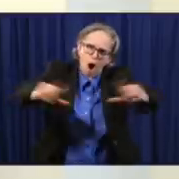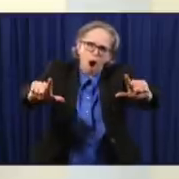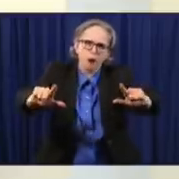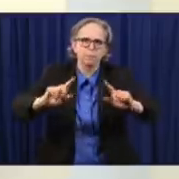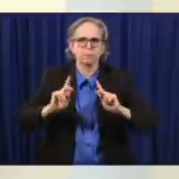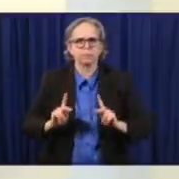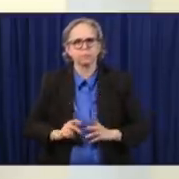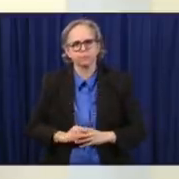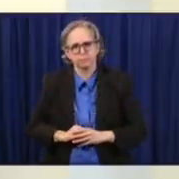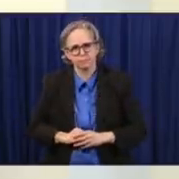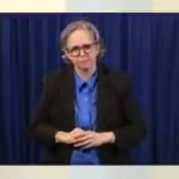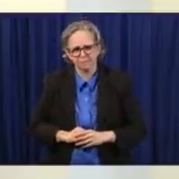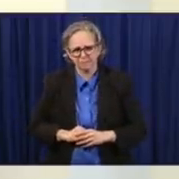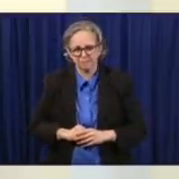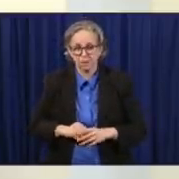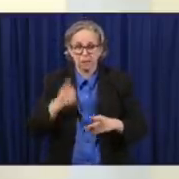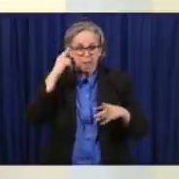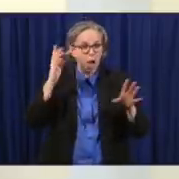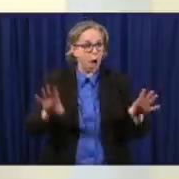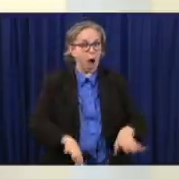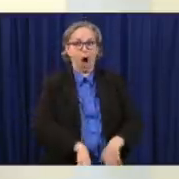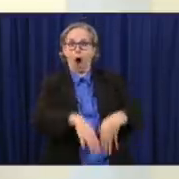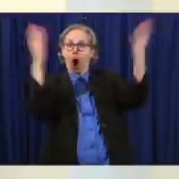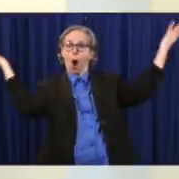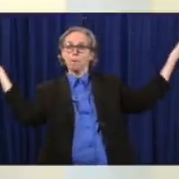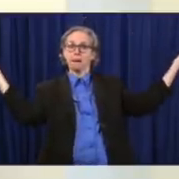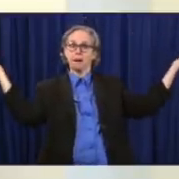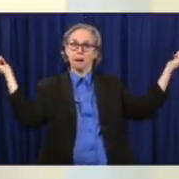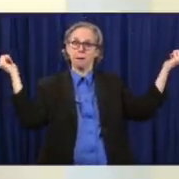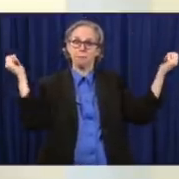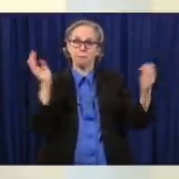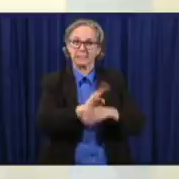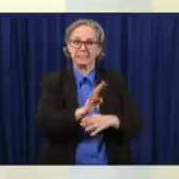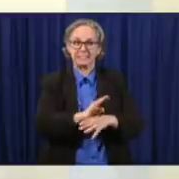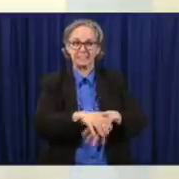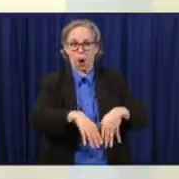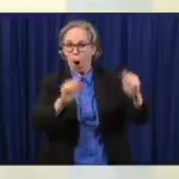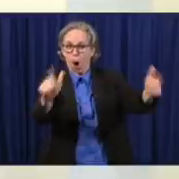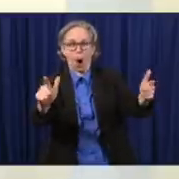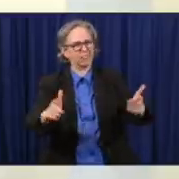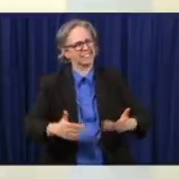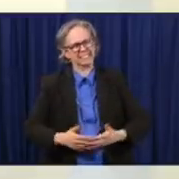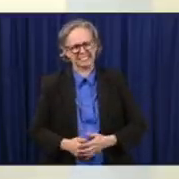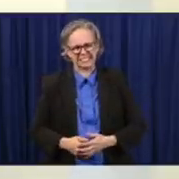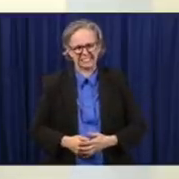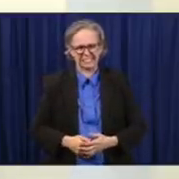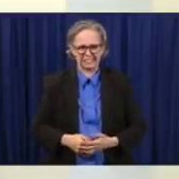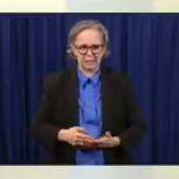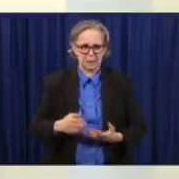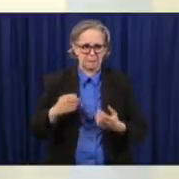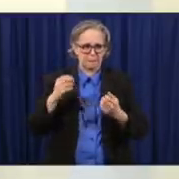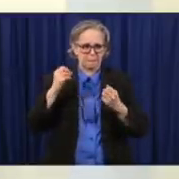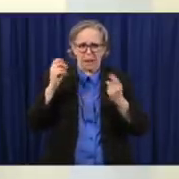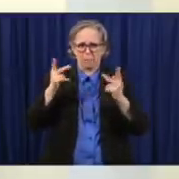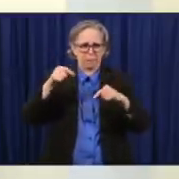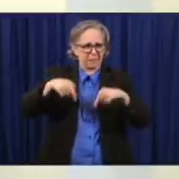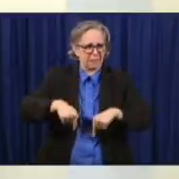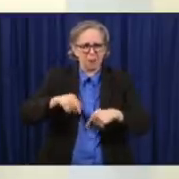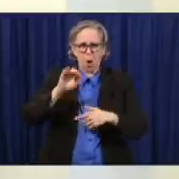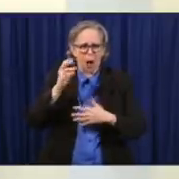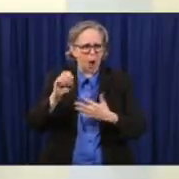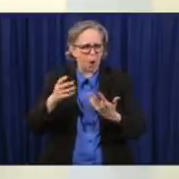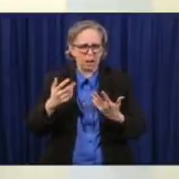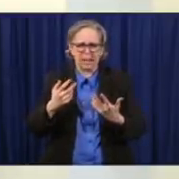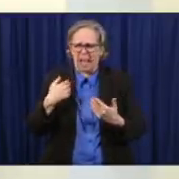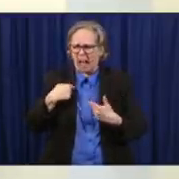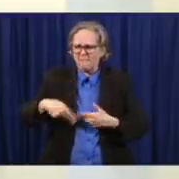open. We have many, unfortunately in Ohio, many people who meet those risk factors from things as simple as